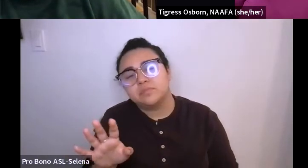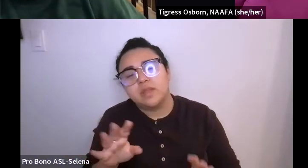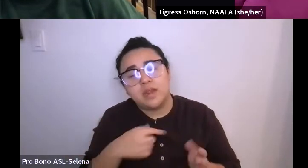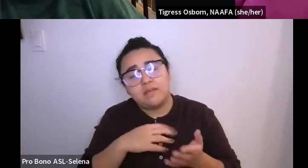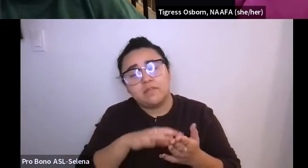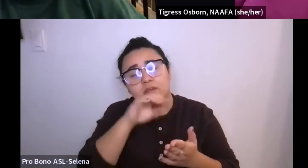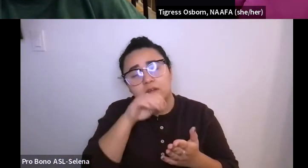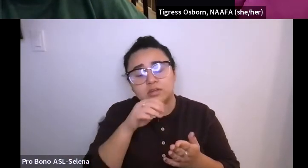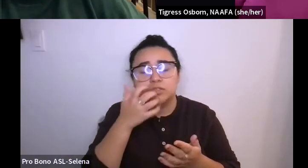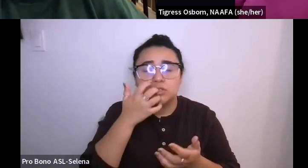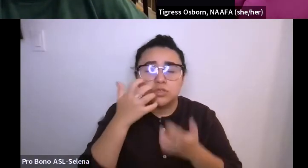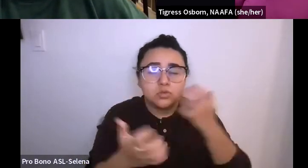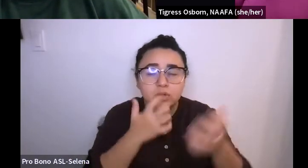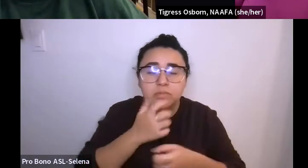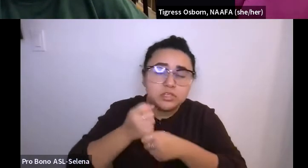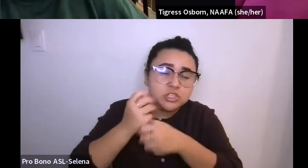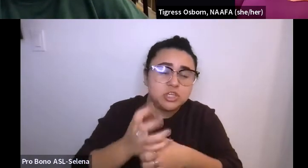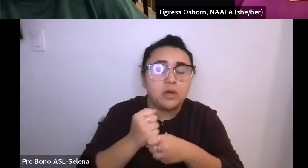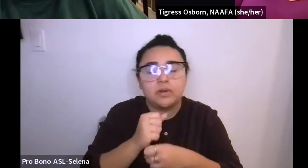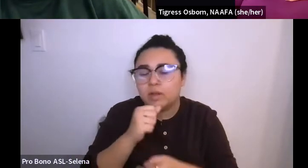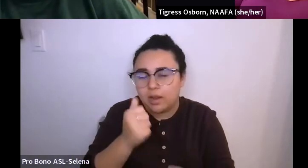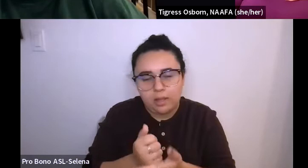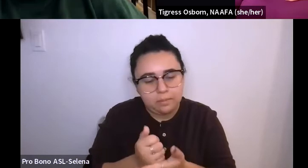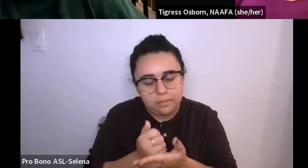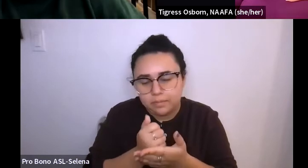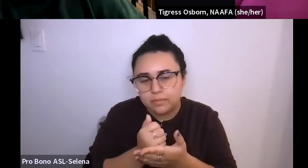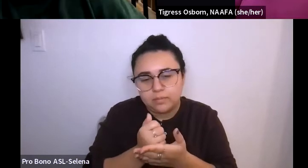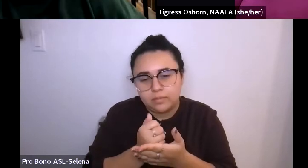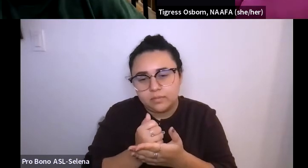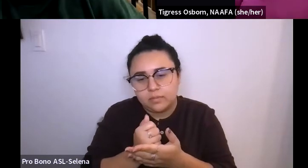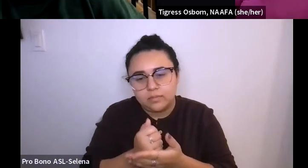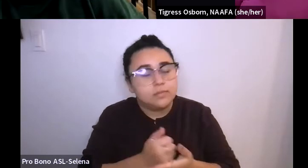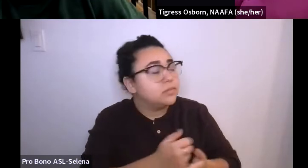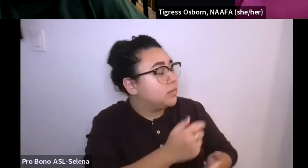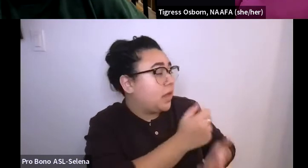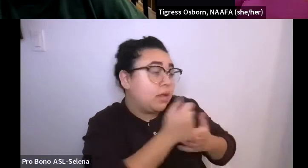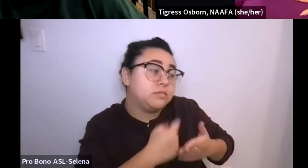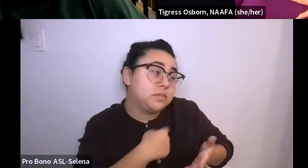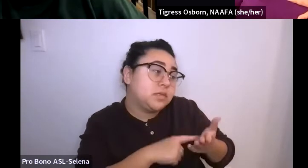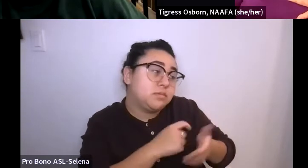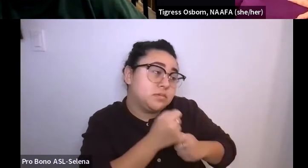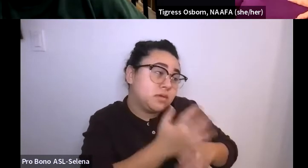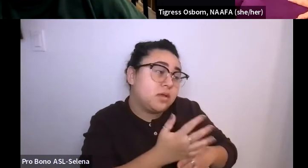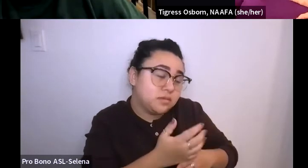because I'm really good at that. You know, they want... It helps me sometimes. It helps